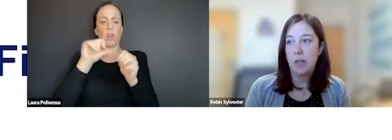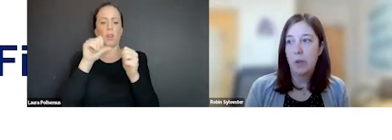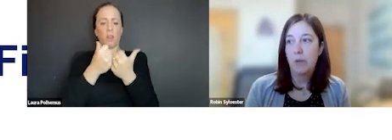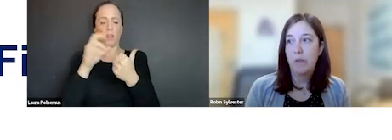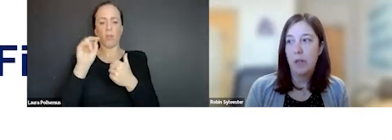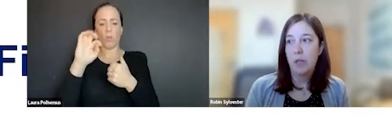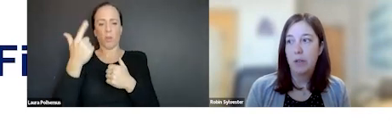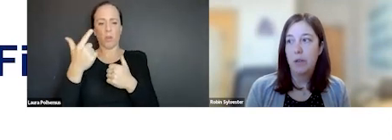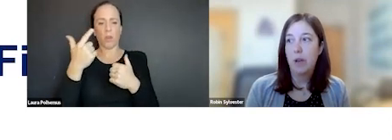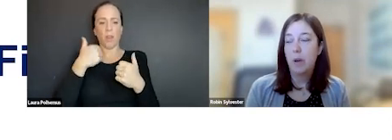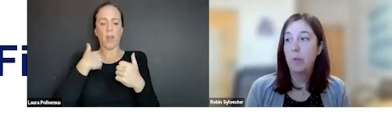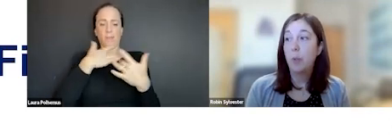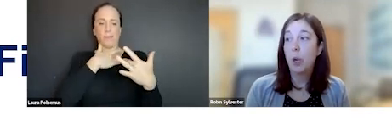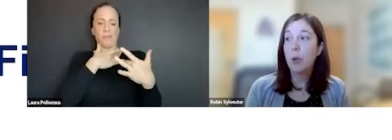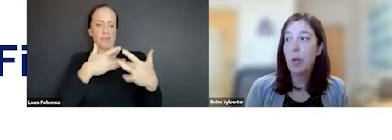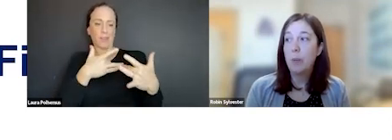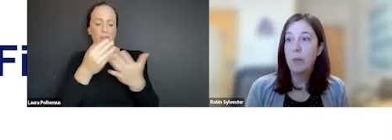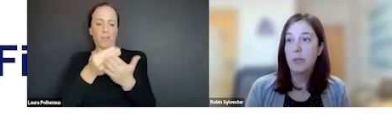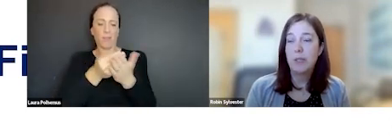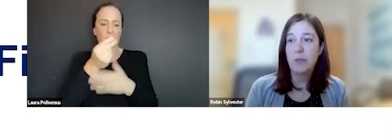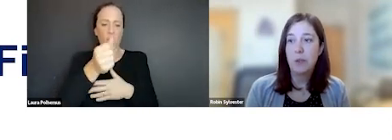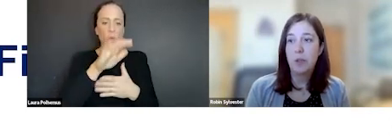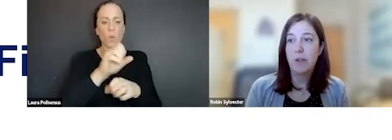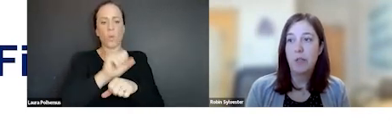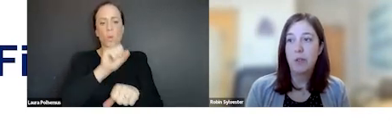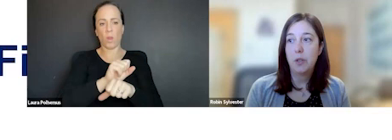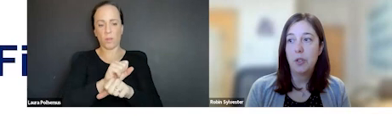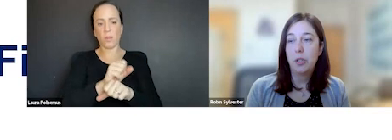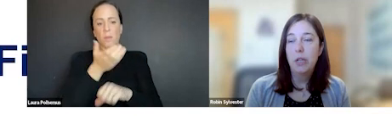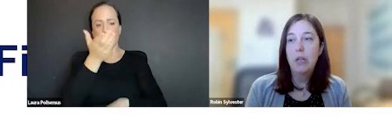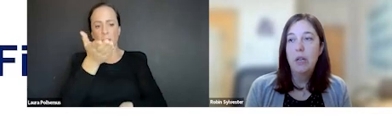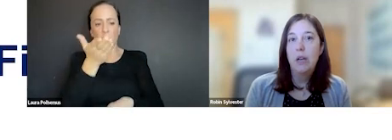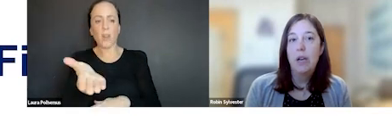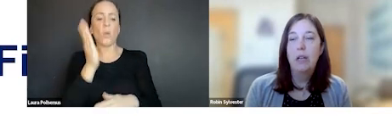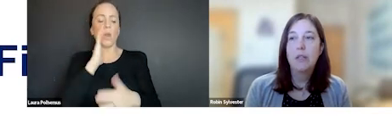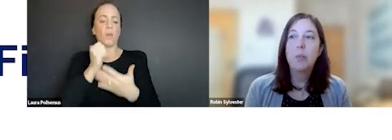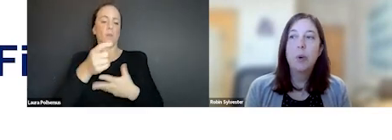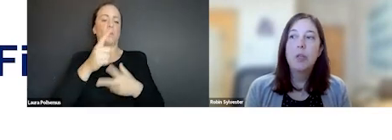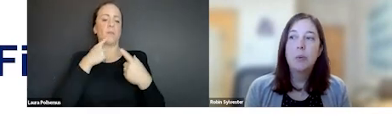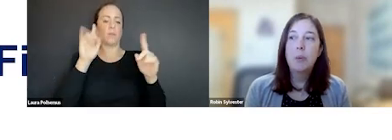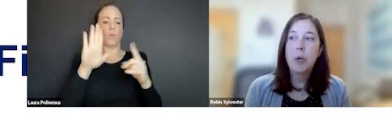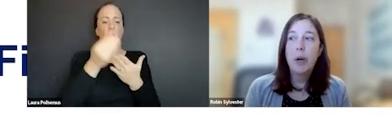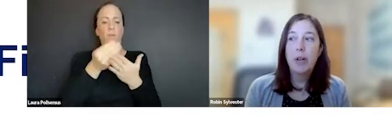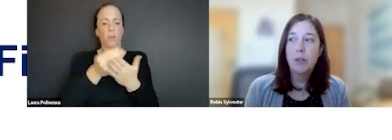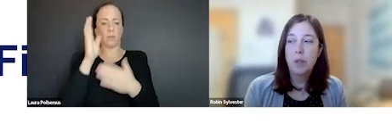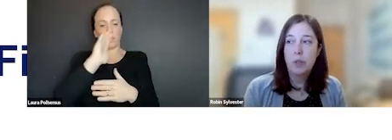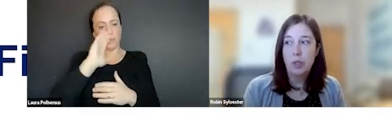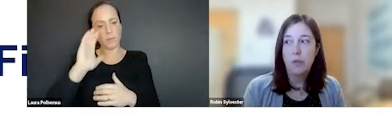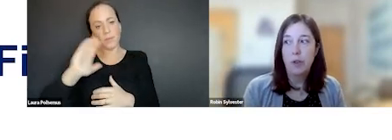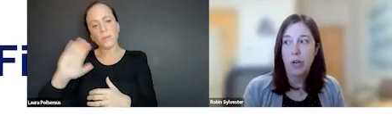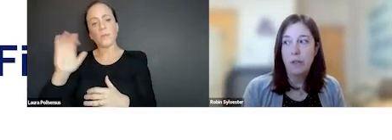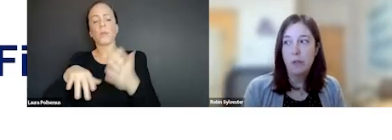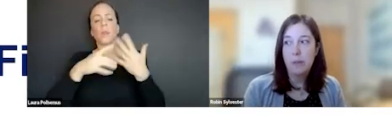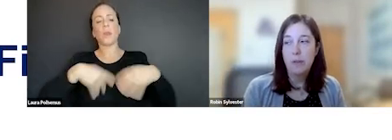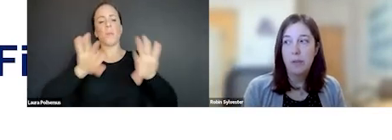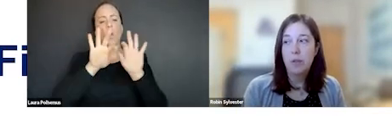greatest likelihood of funding your work will help you be successful in your funding search. And it's important to be proactive when searching